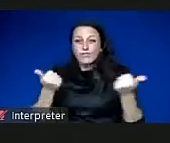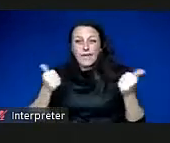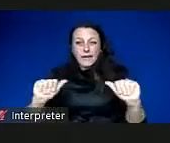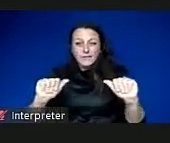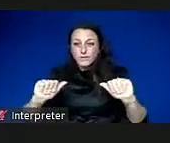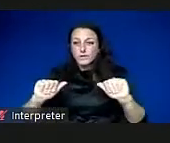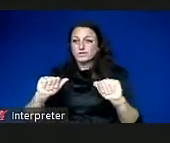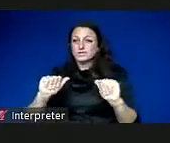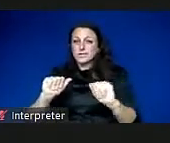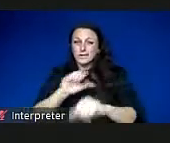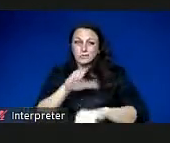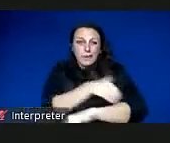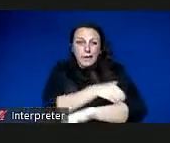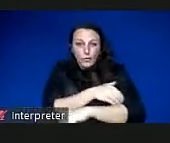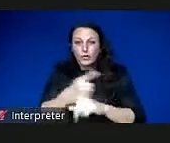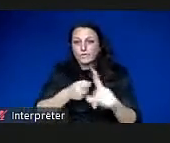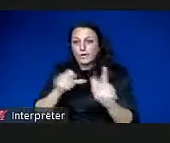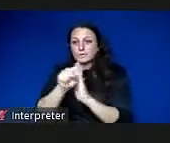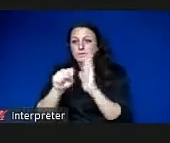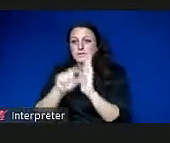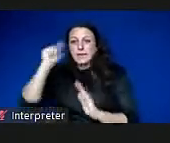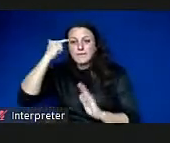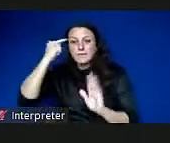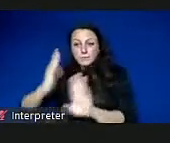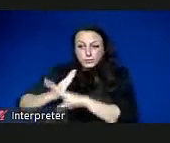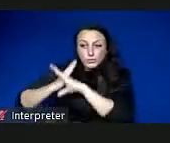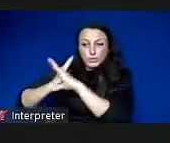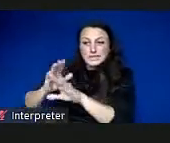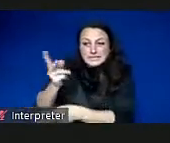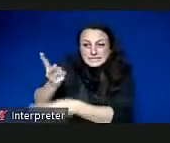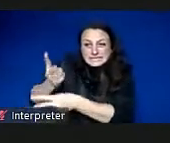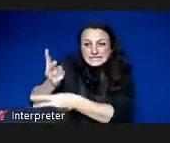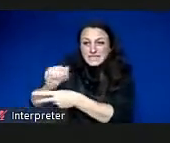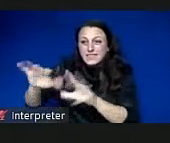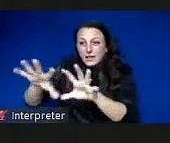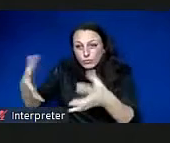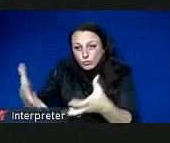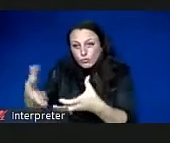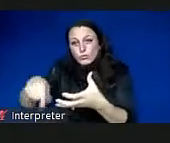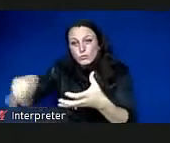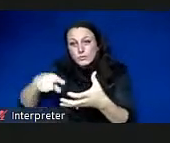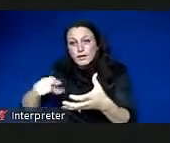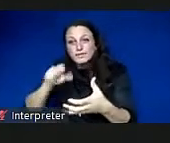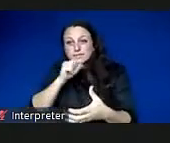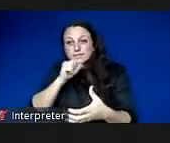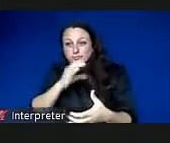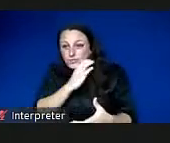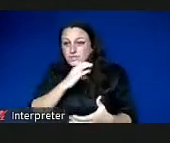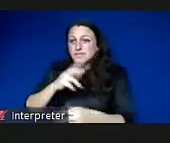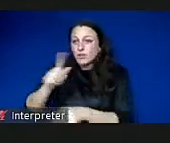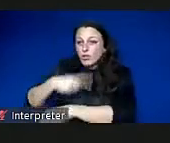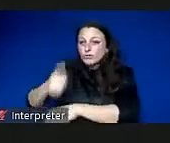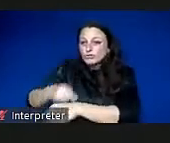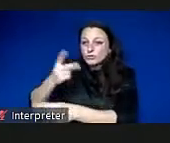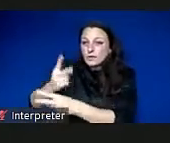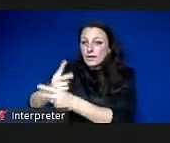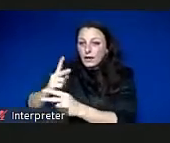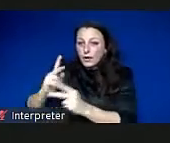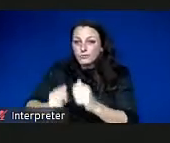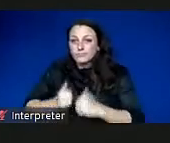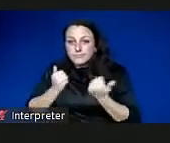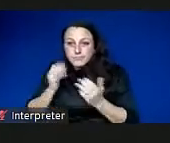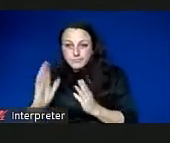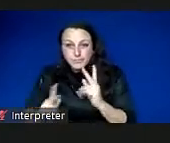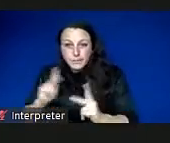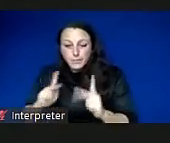this population the best that we can. We have done all that we can to increase testing. We have issued a public health